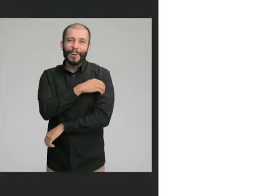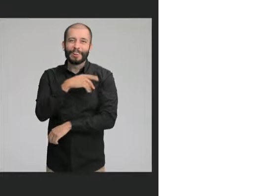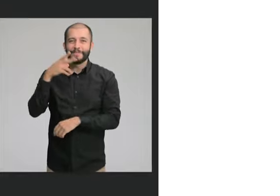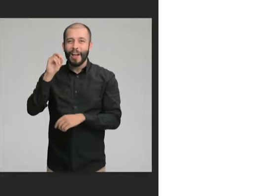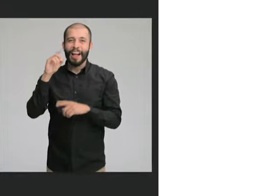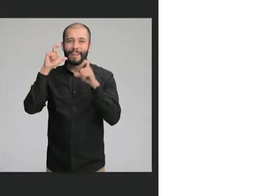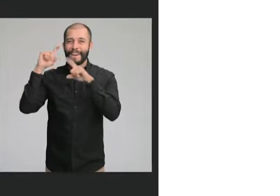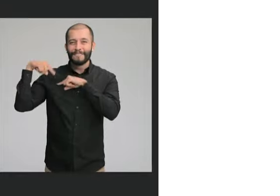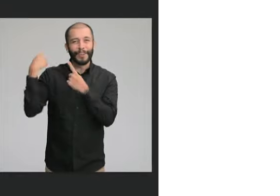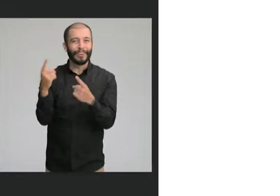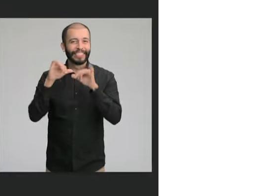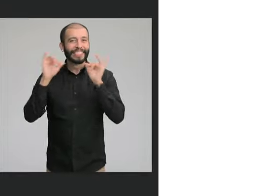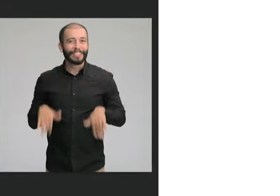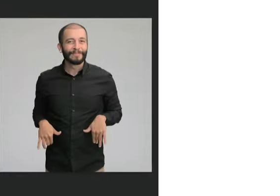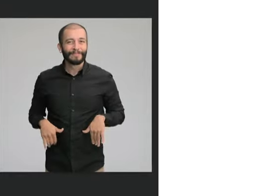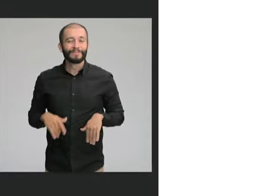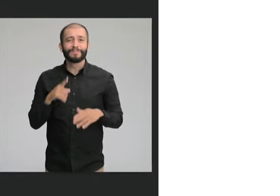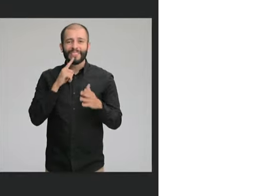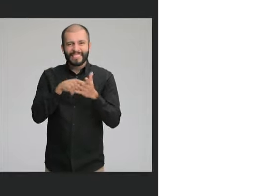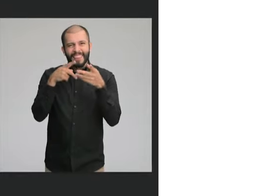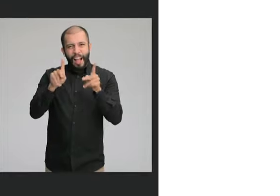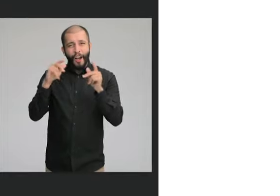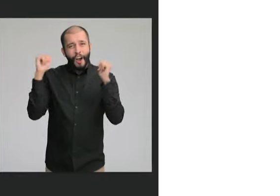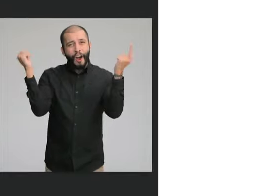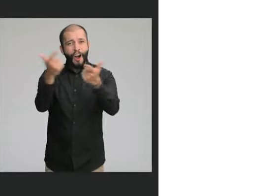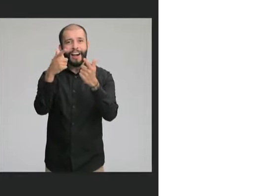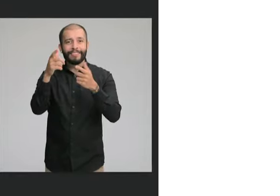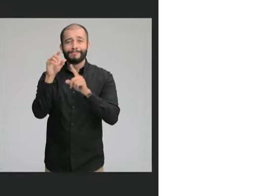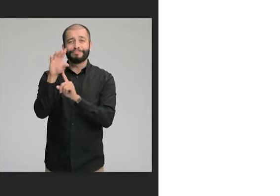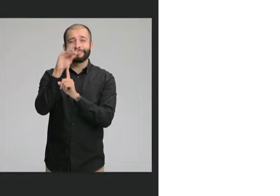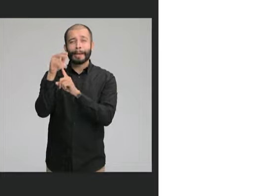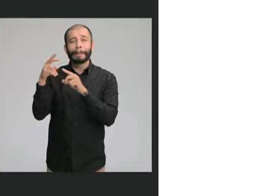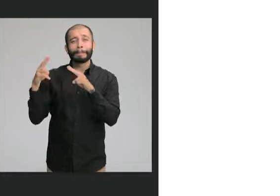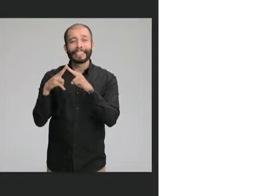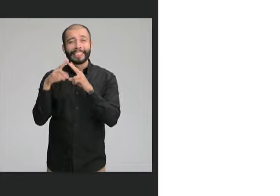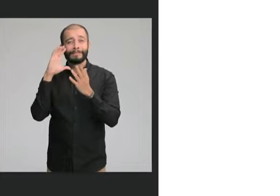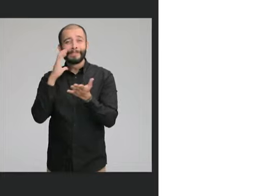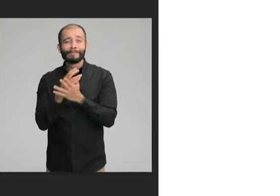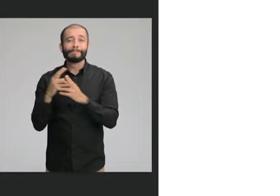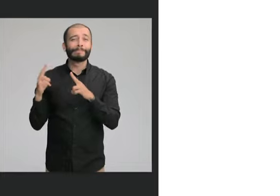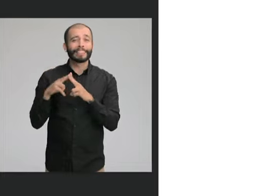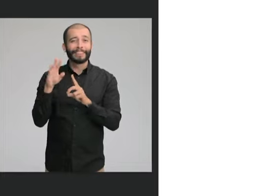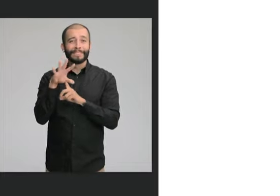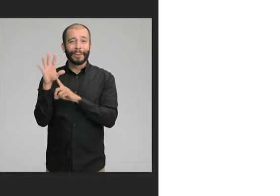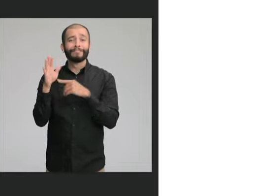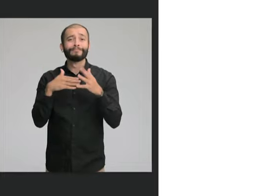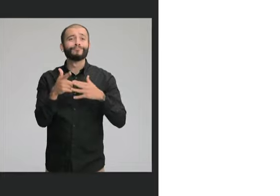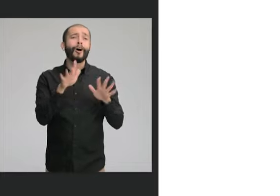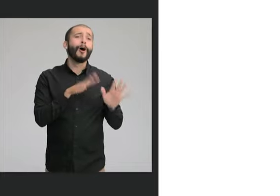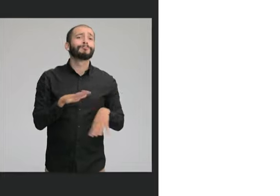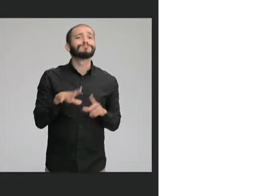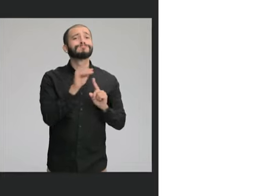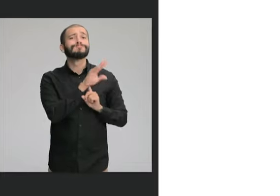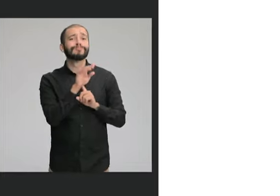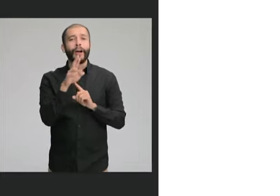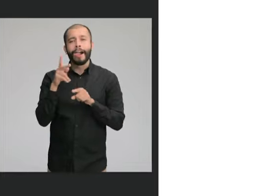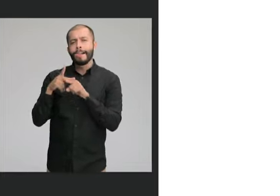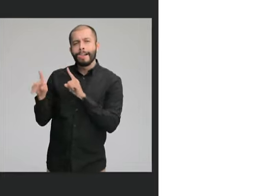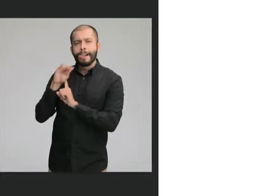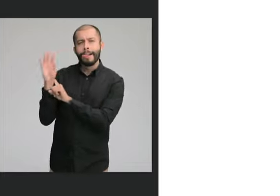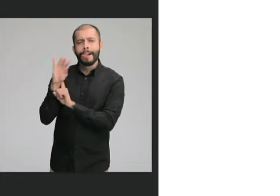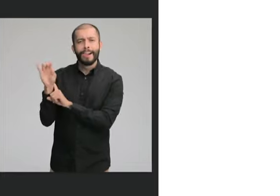system ever. Okay. This empowers every user to take their best photos and videos, from the casual user to the professional. Hit me